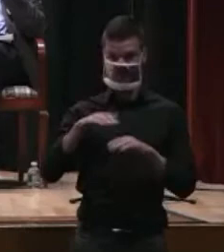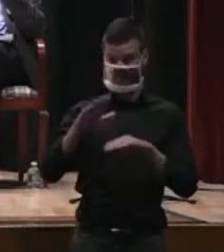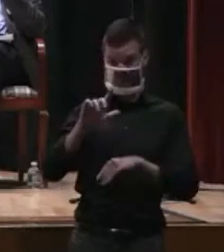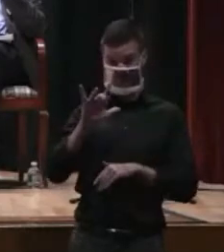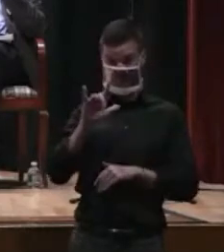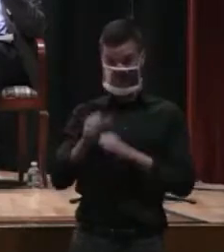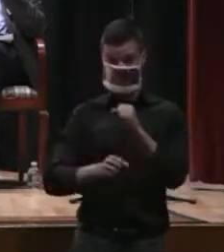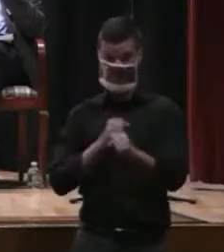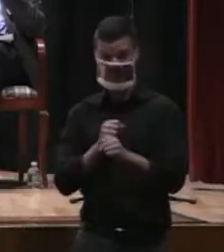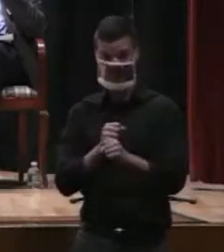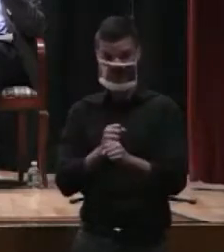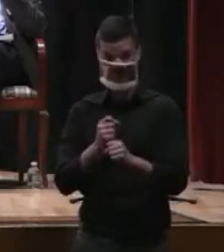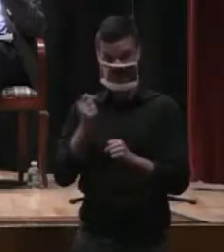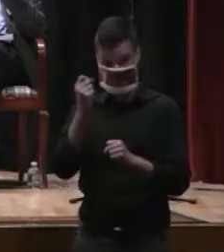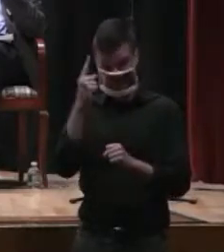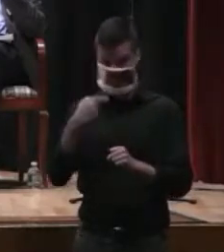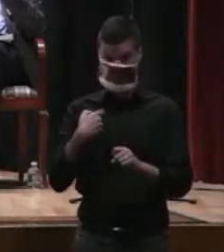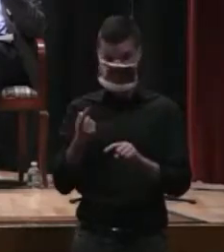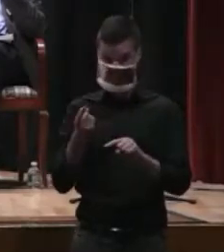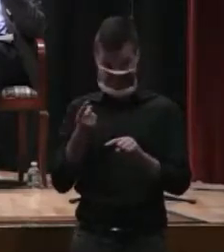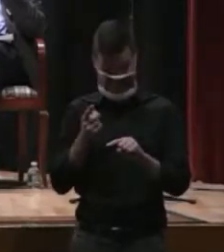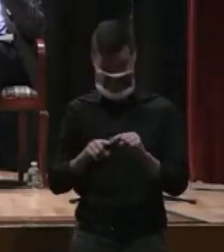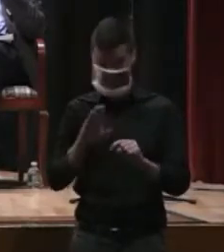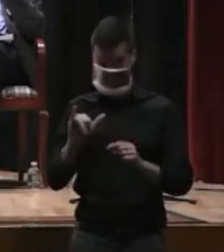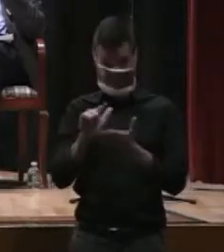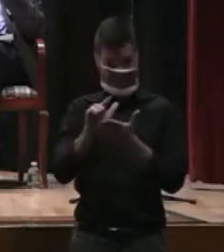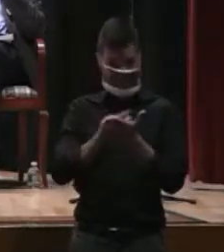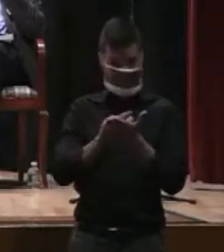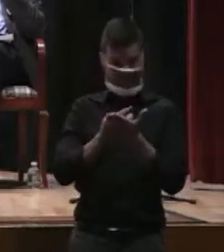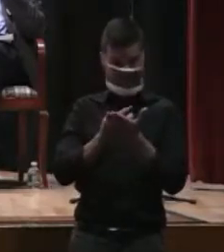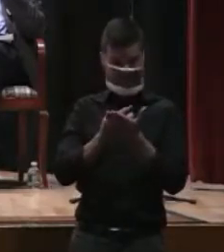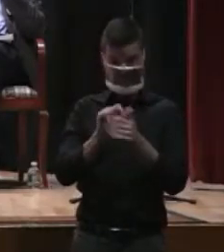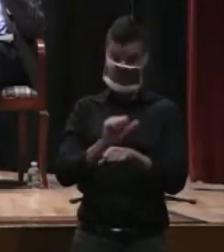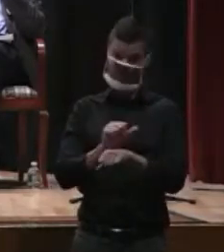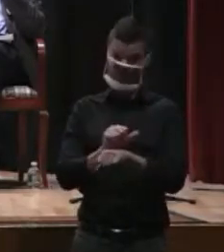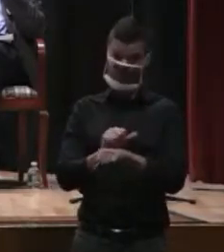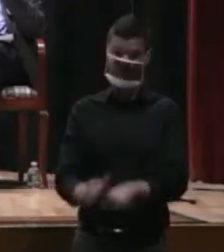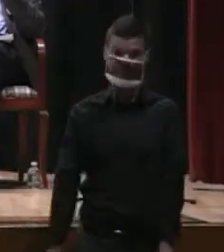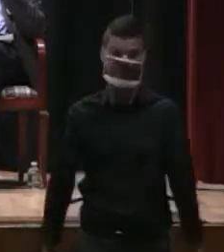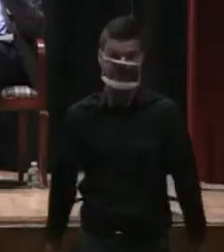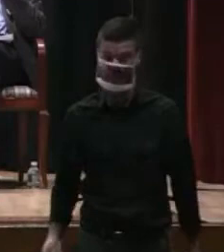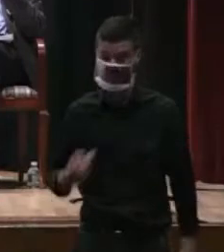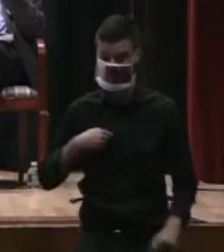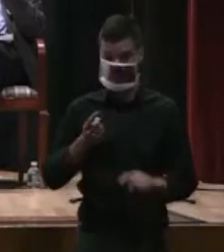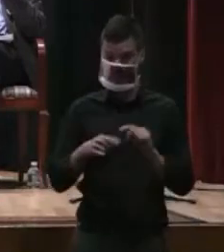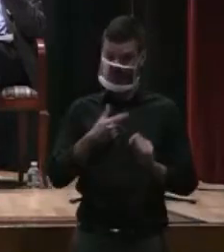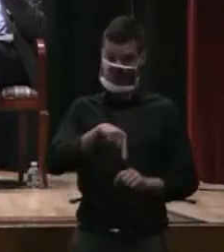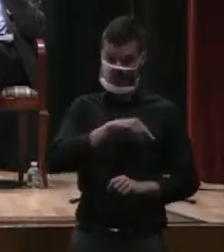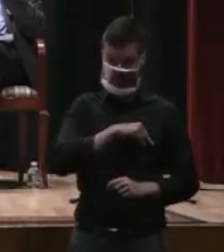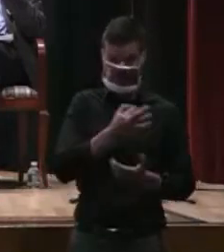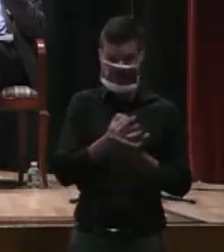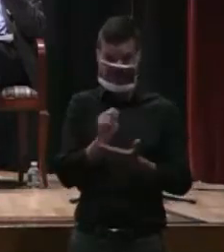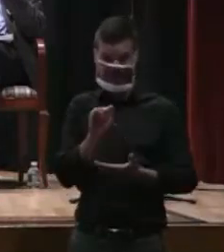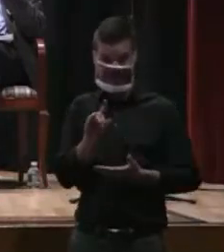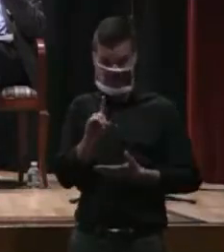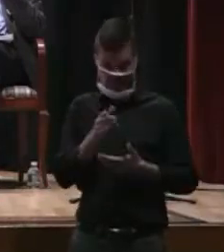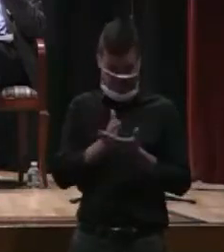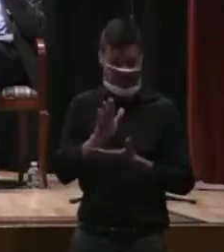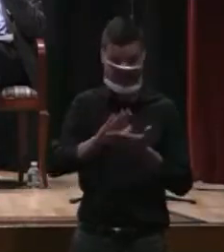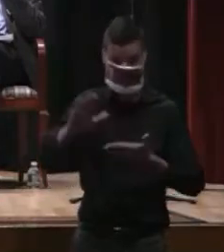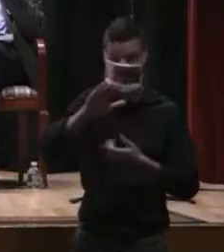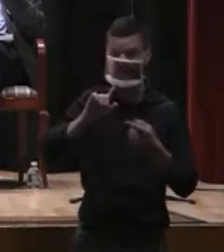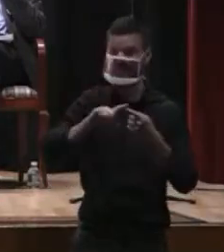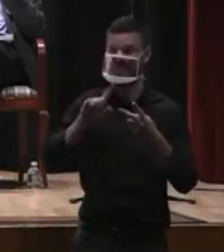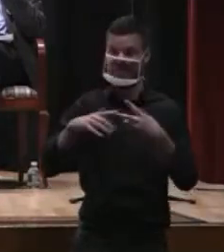years, yet unable to legally work. I was unable to qualify for financial aid in college, healthcare, or